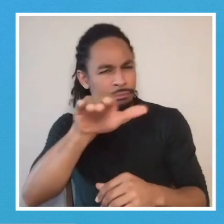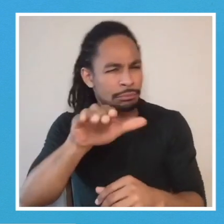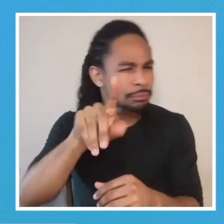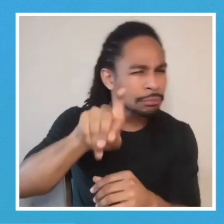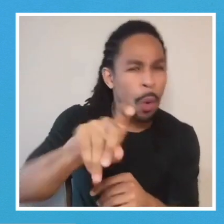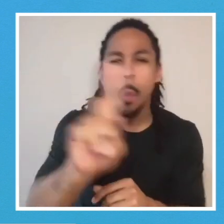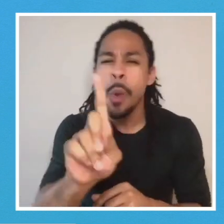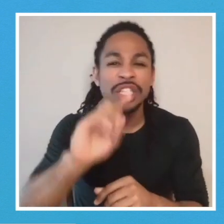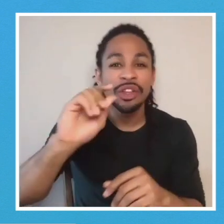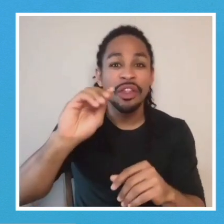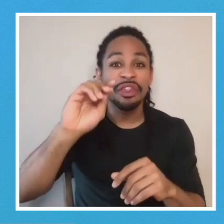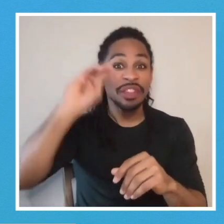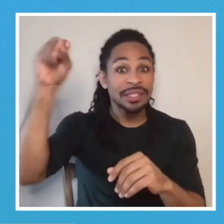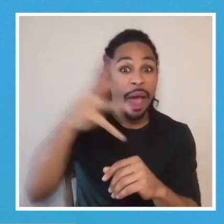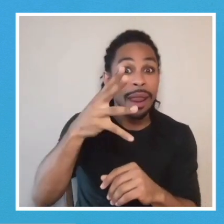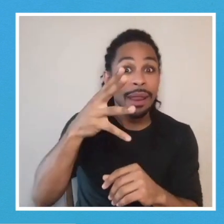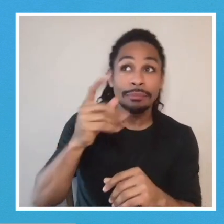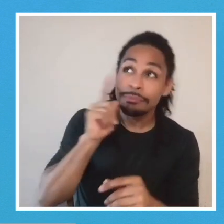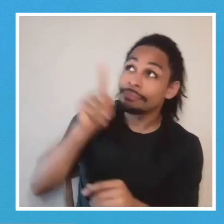Just look up.